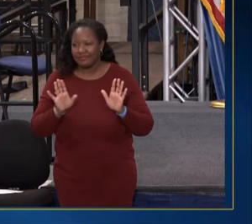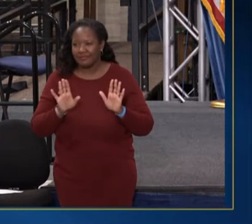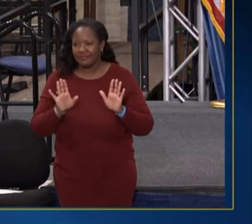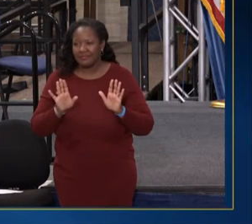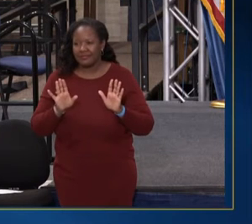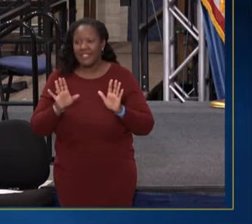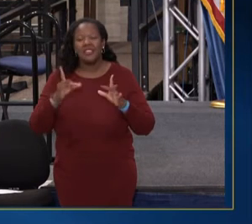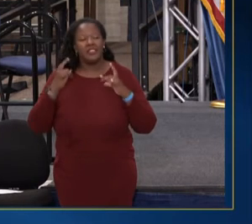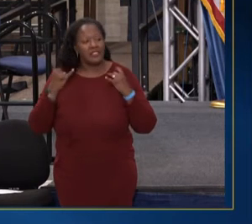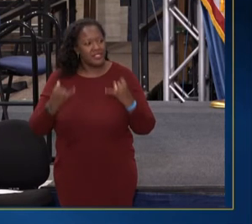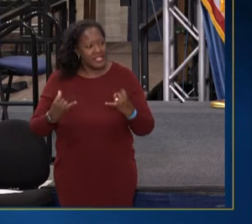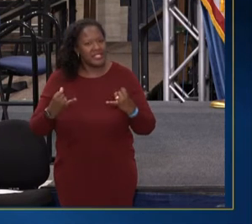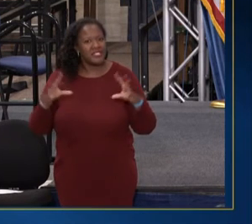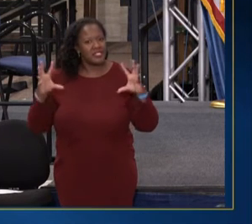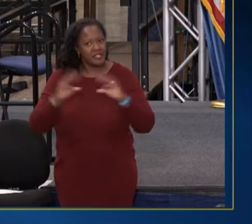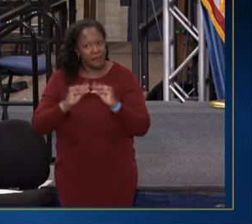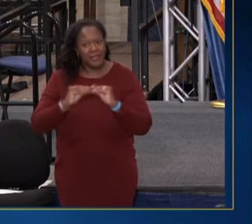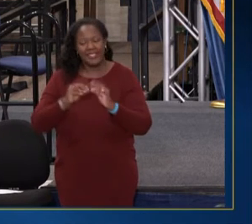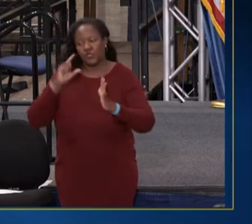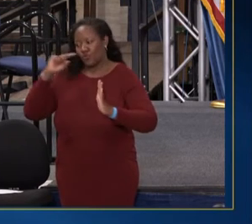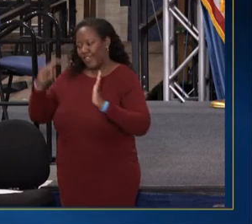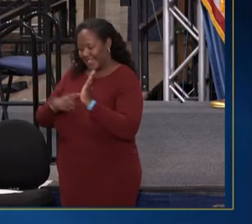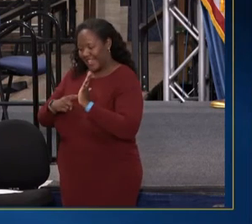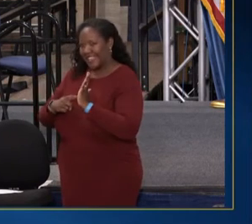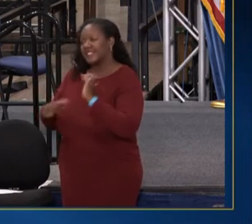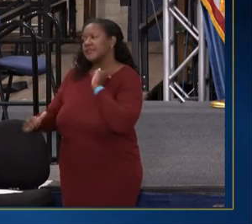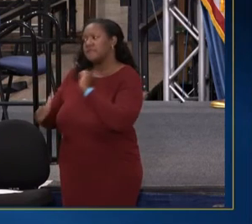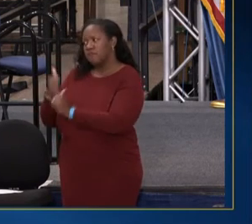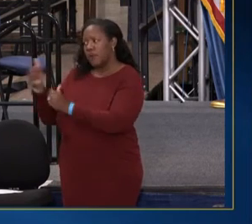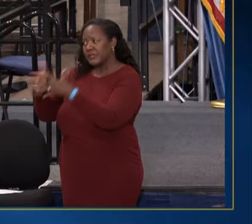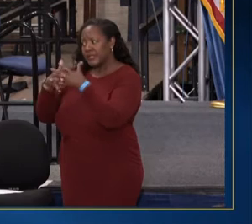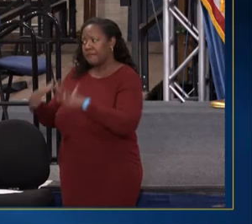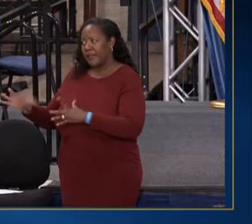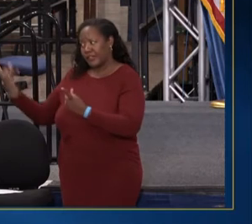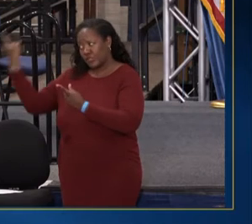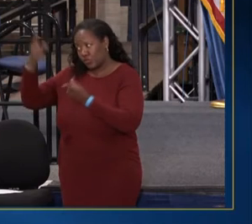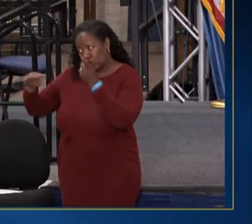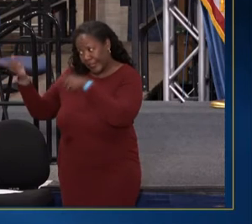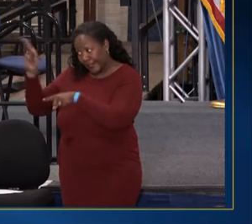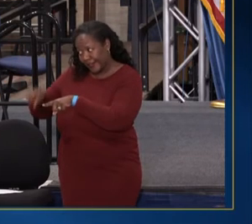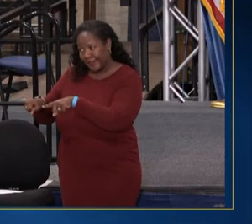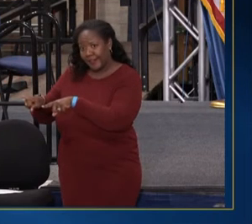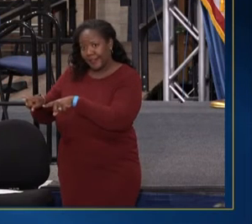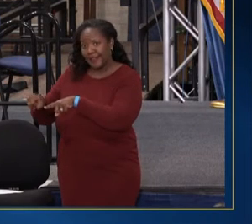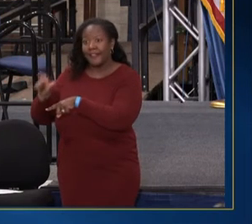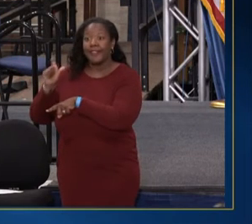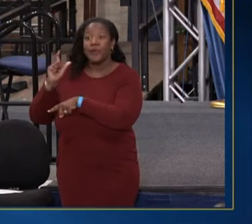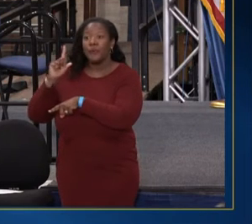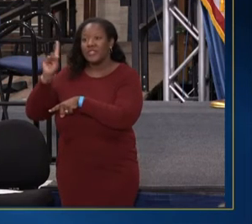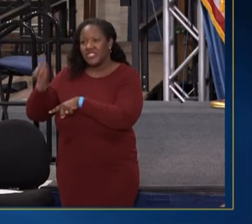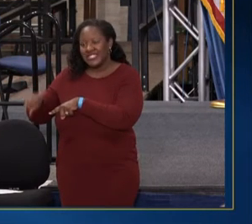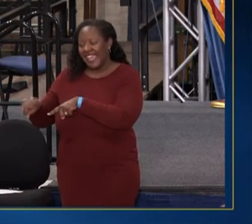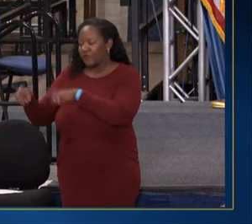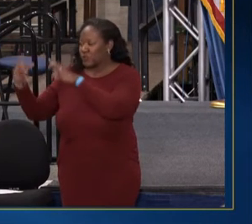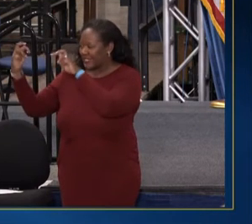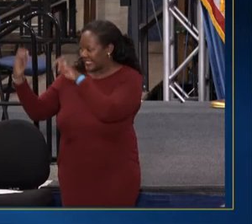It's to recognize that most Americans are with us if we could just sit down with them.